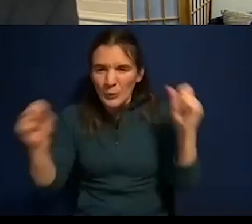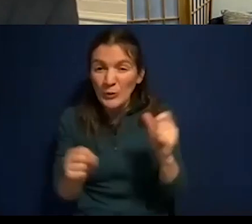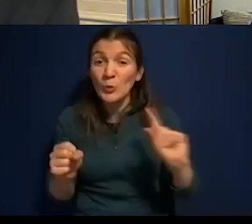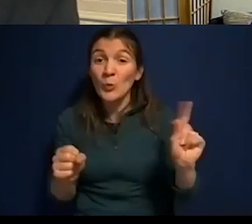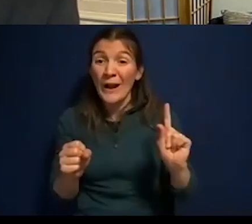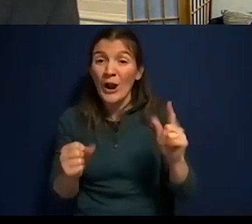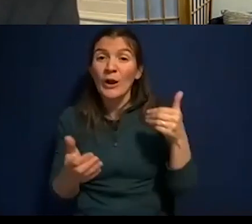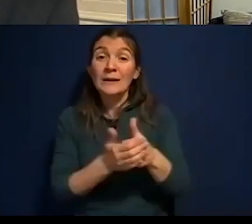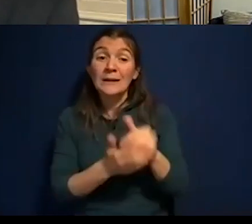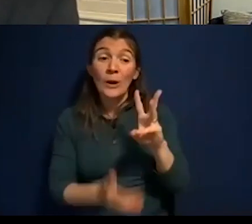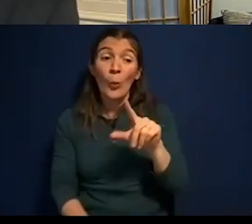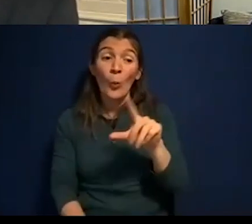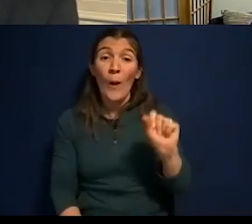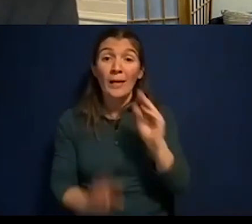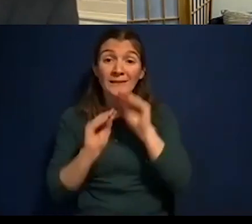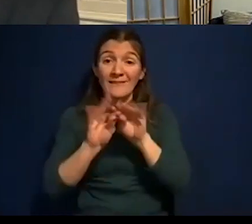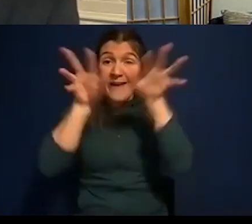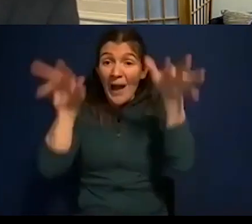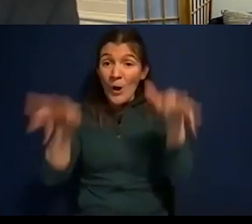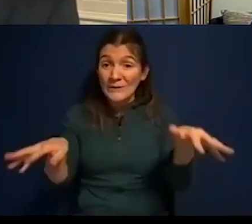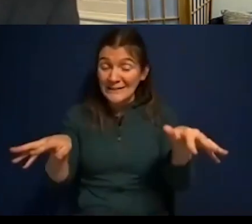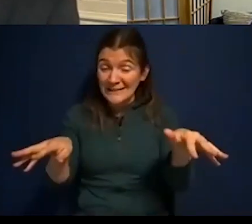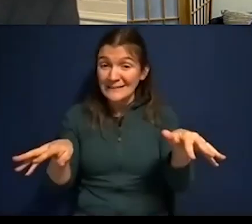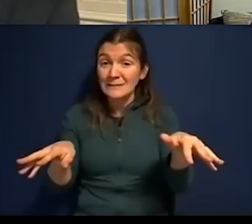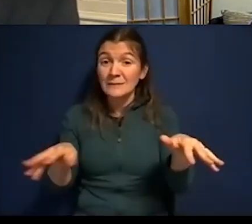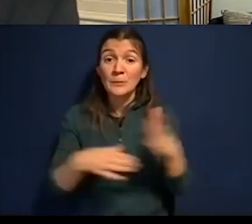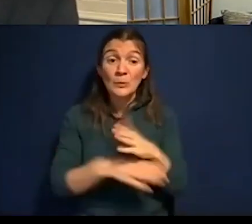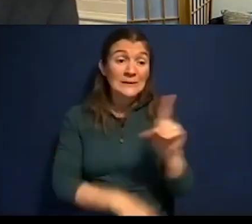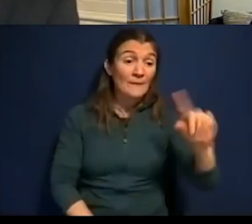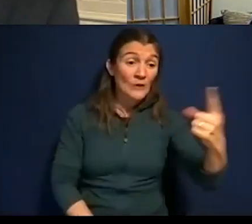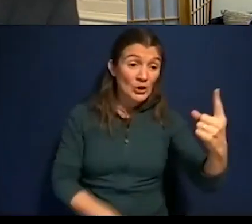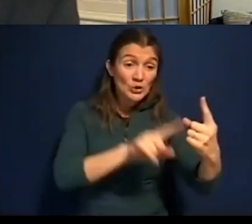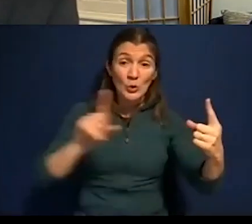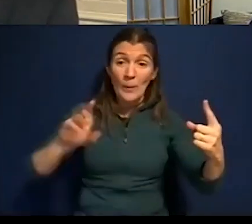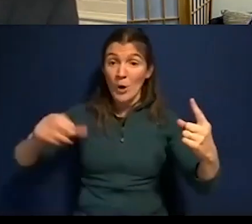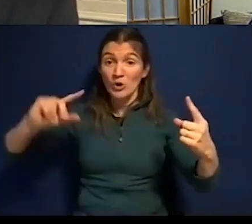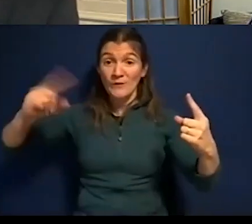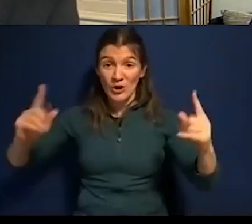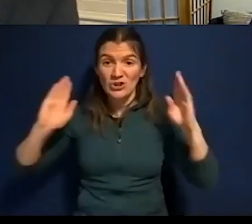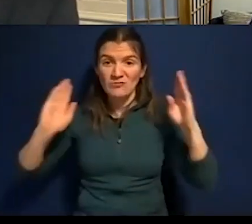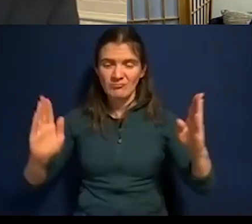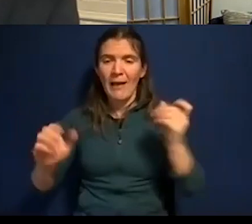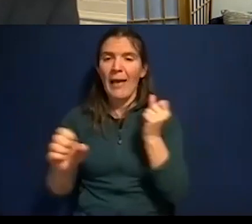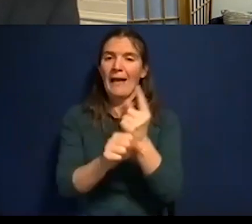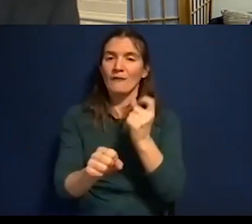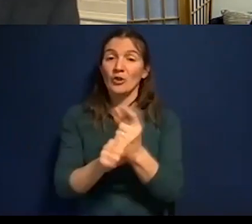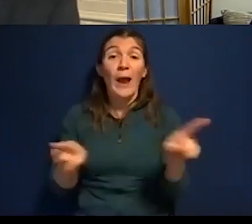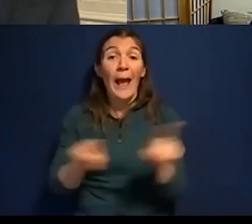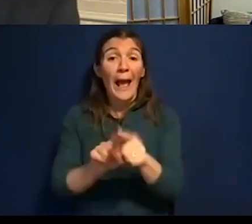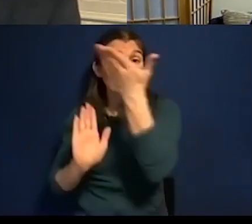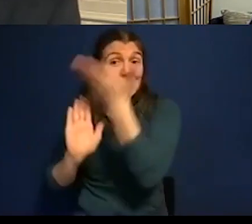near Wells Fountain between December 1st and March 1st as presented.